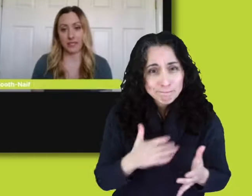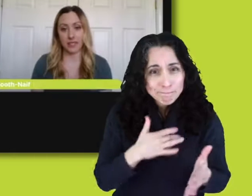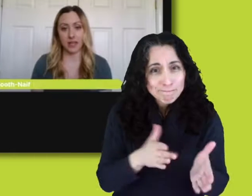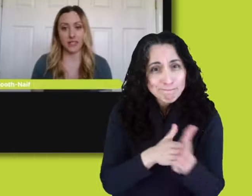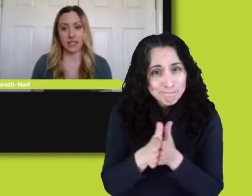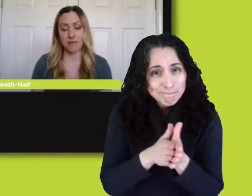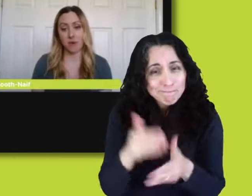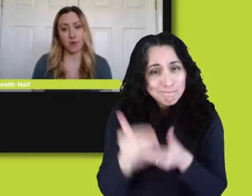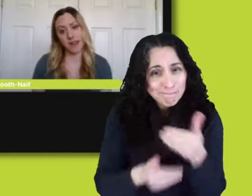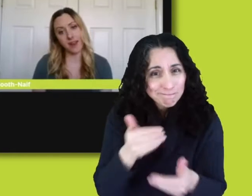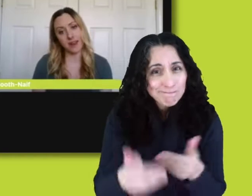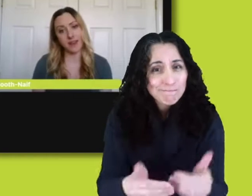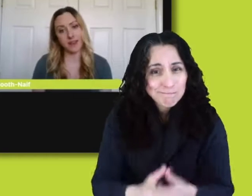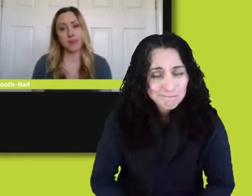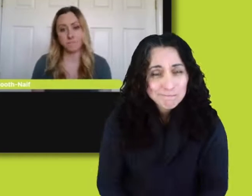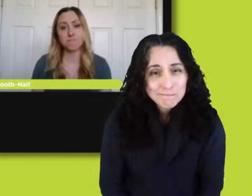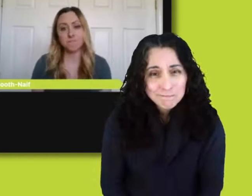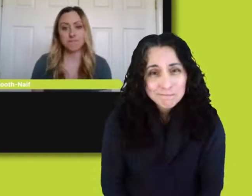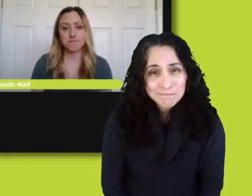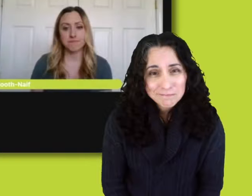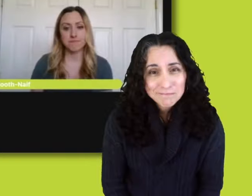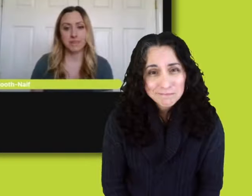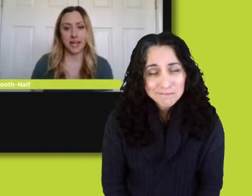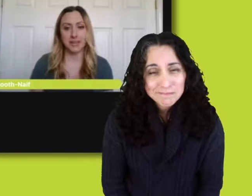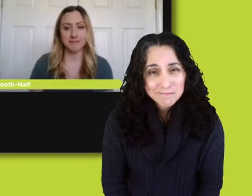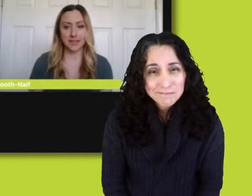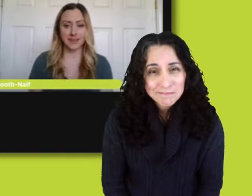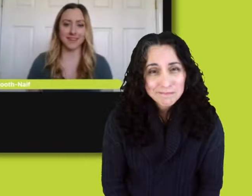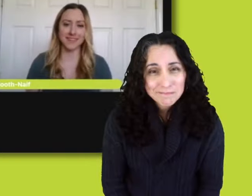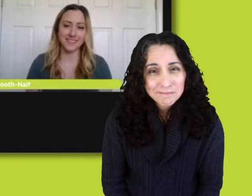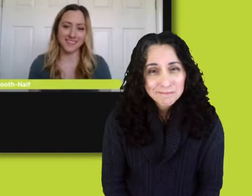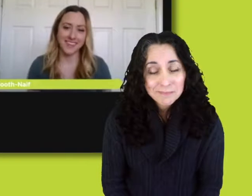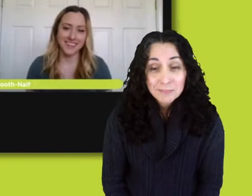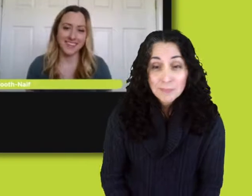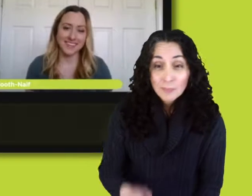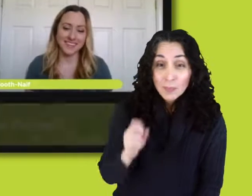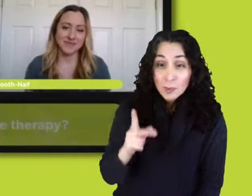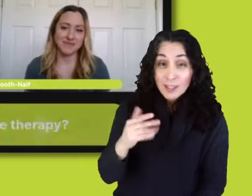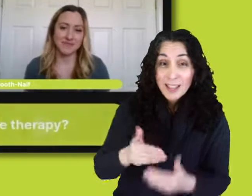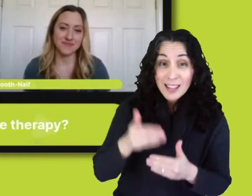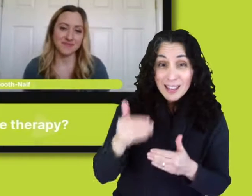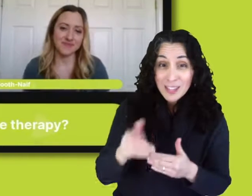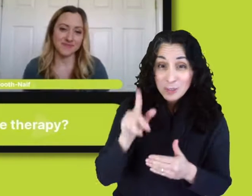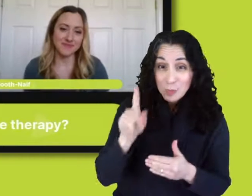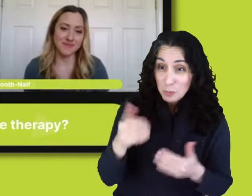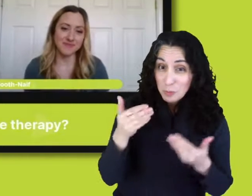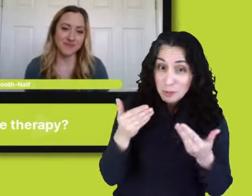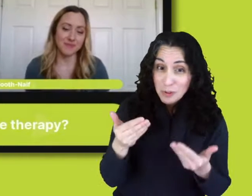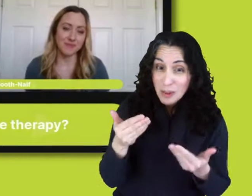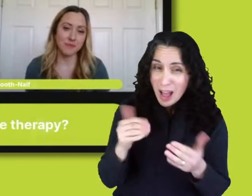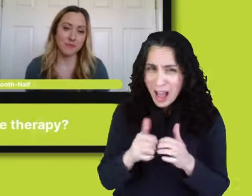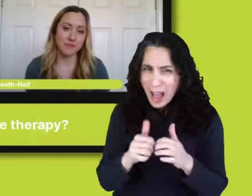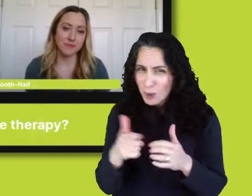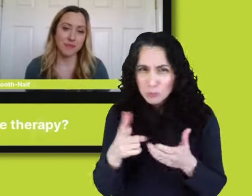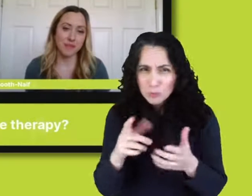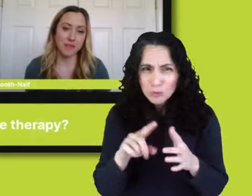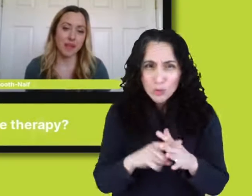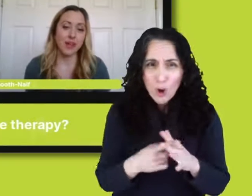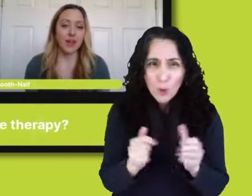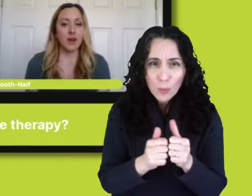stay positive and stay motivated. And okay, well, the next question is, how did you get started with home